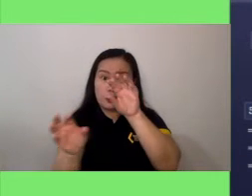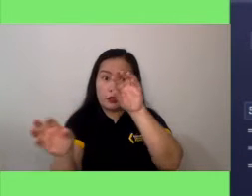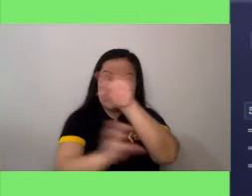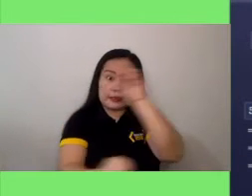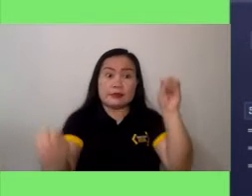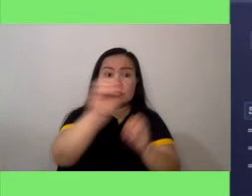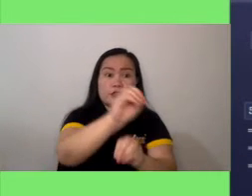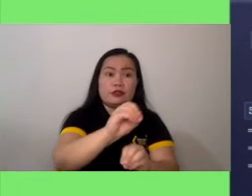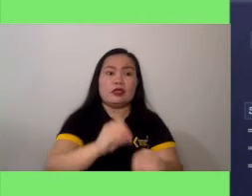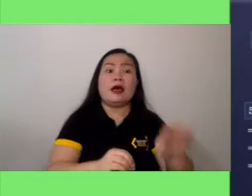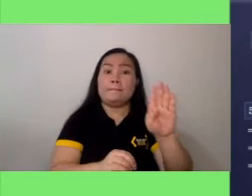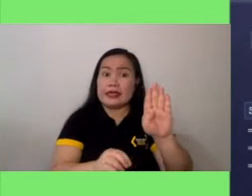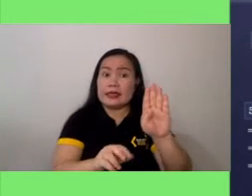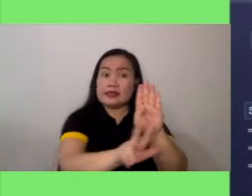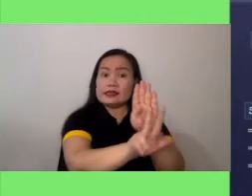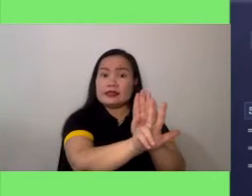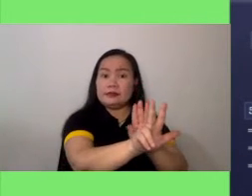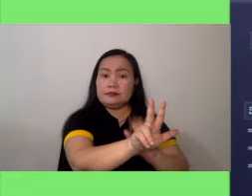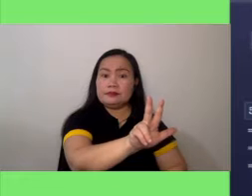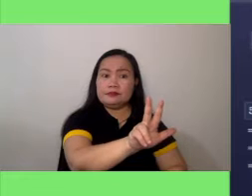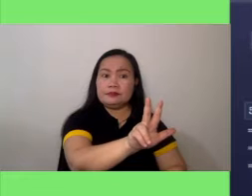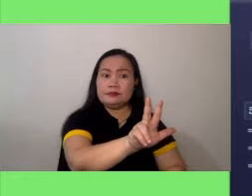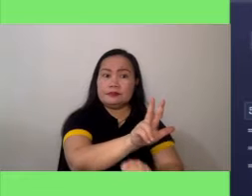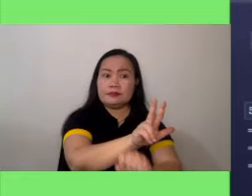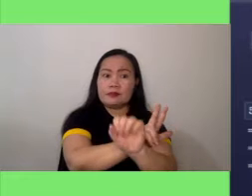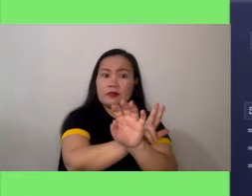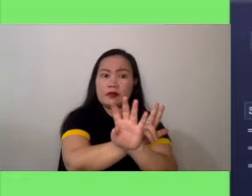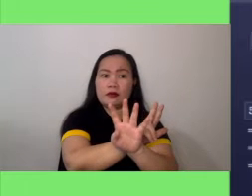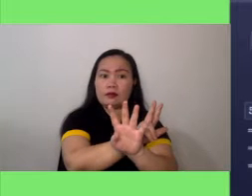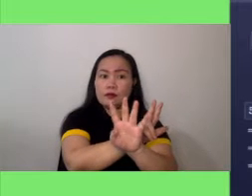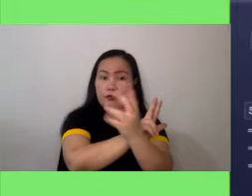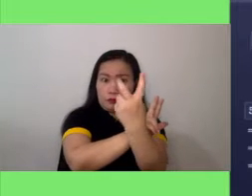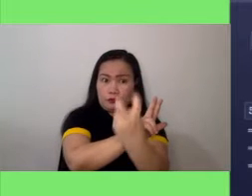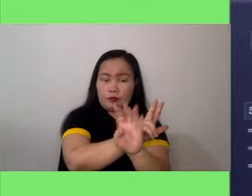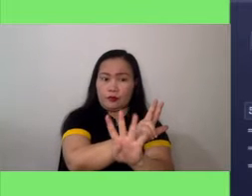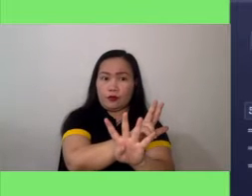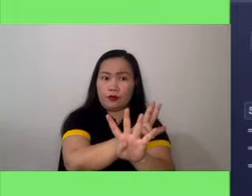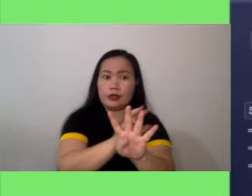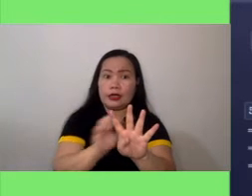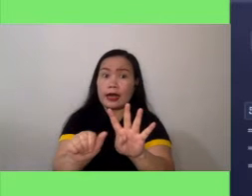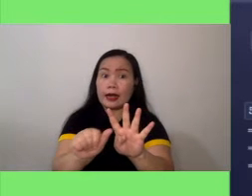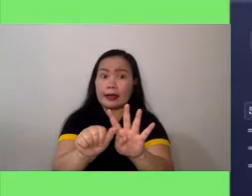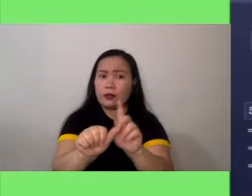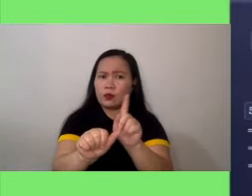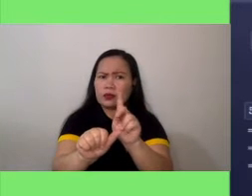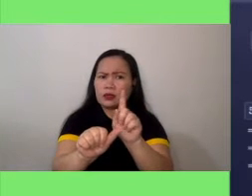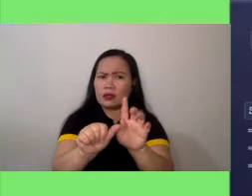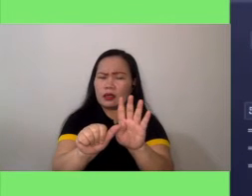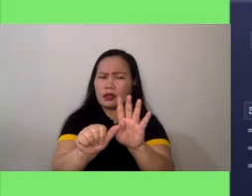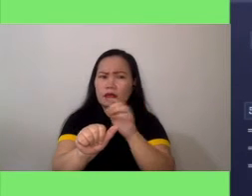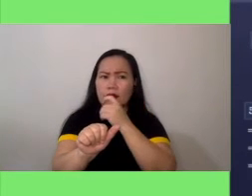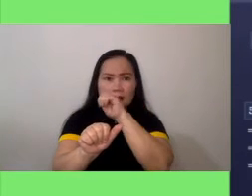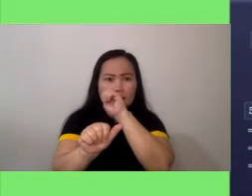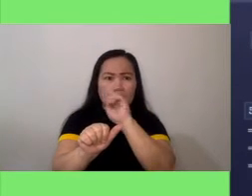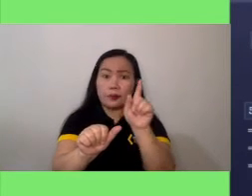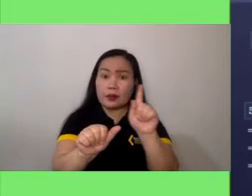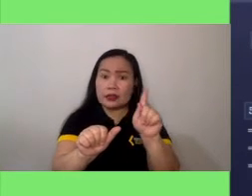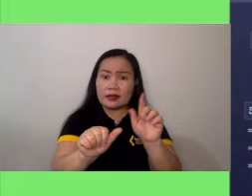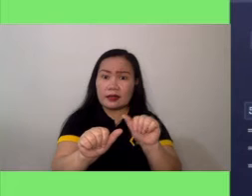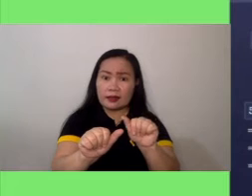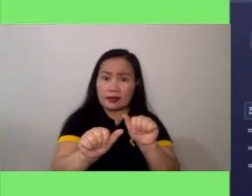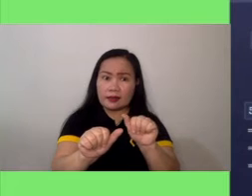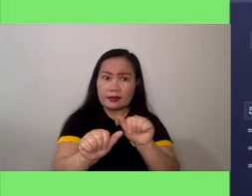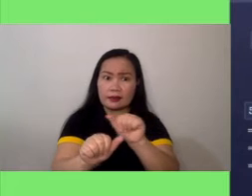what is your B? Your B is 2. I mean 3. And then, 4 times. So,